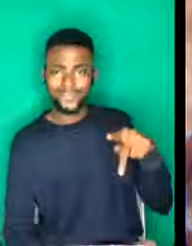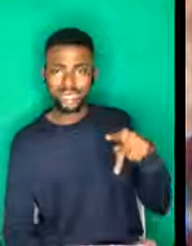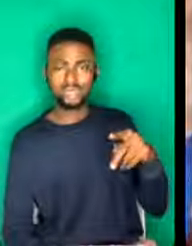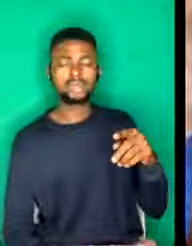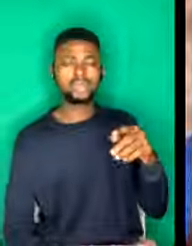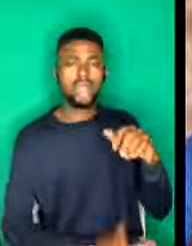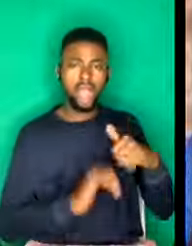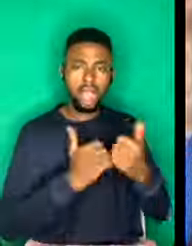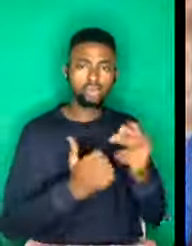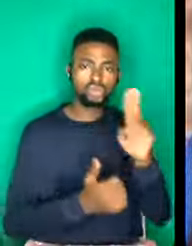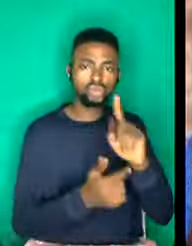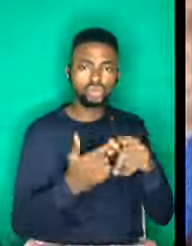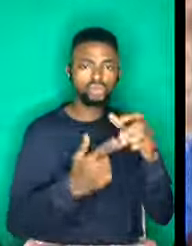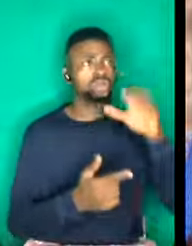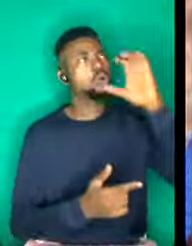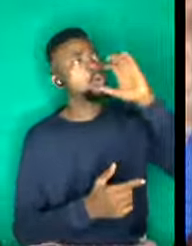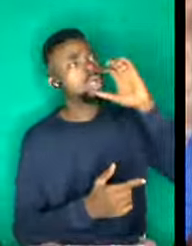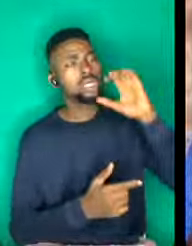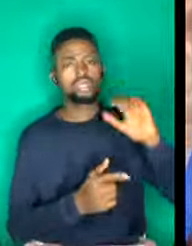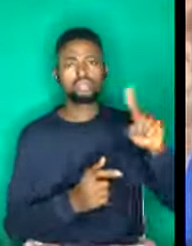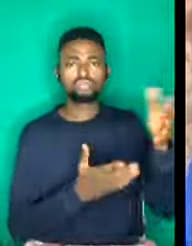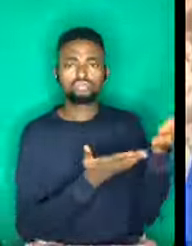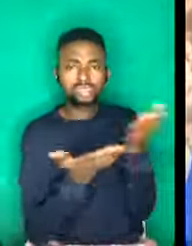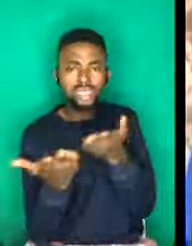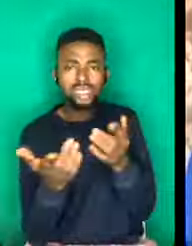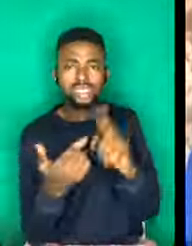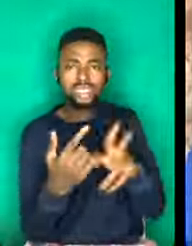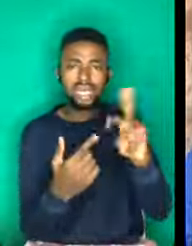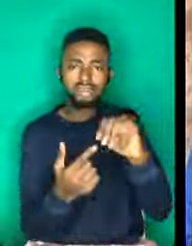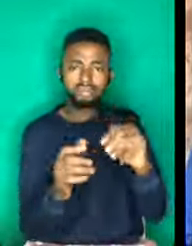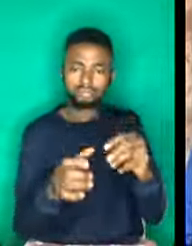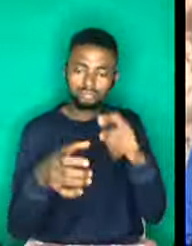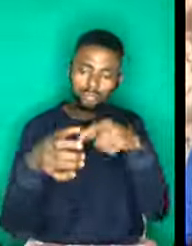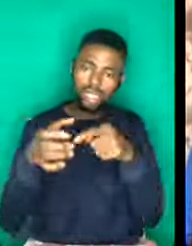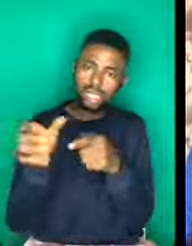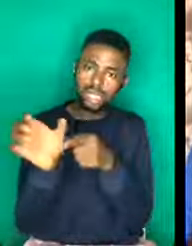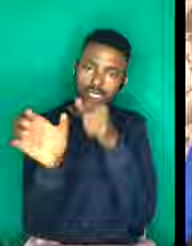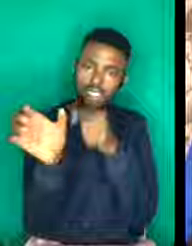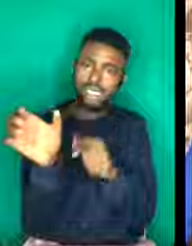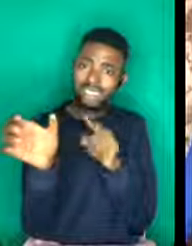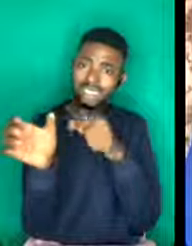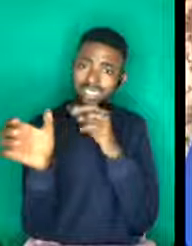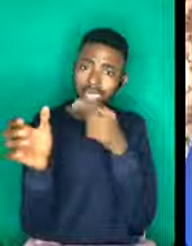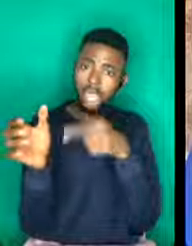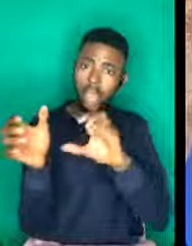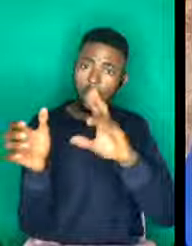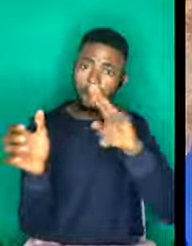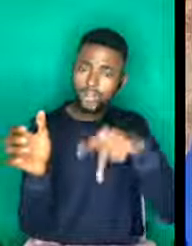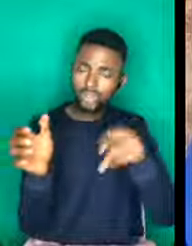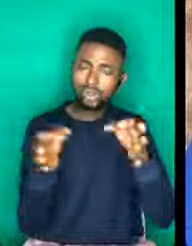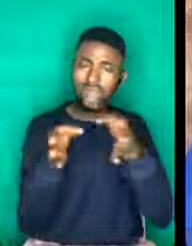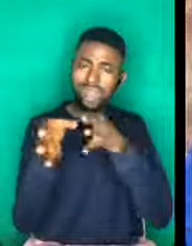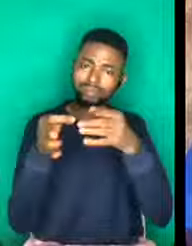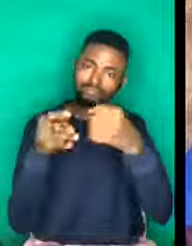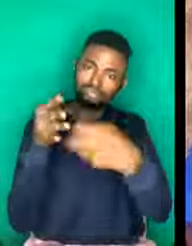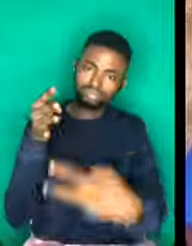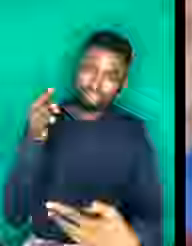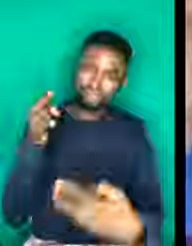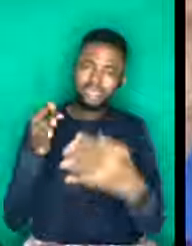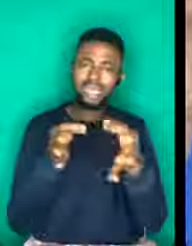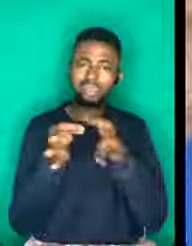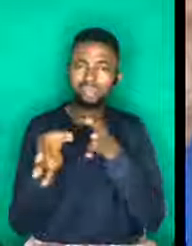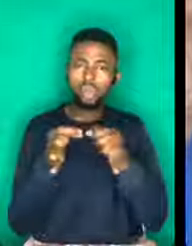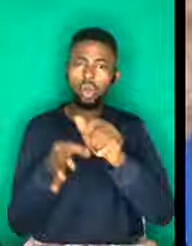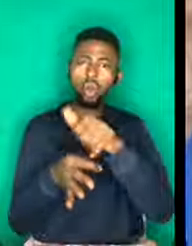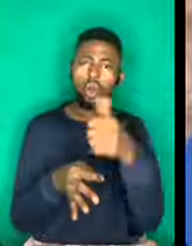visually to them and let them know that this is how it is. Then you explain to them other usage of